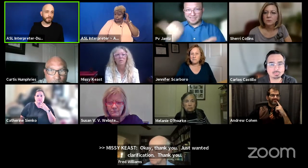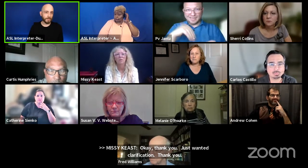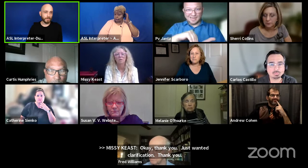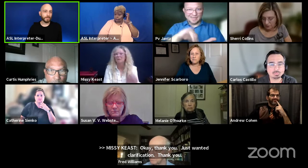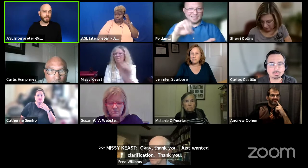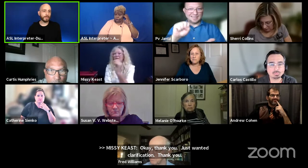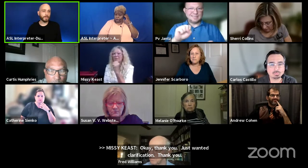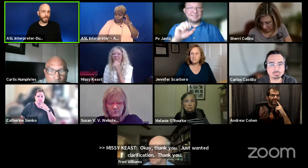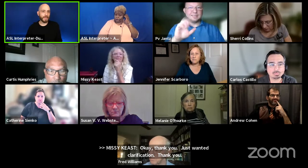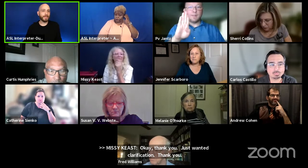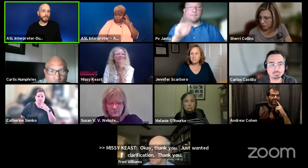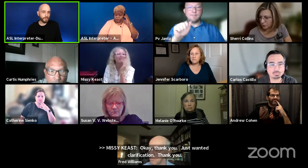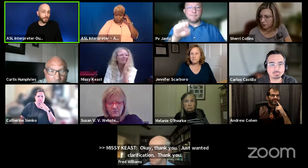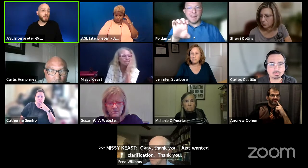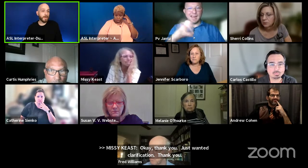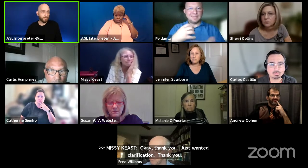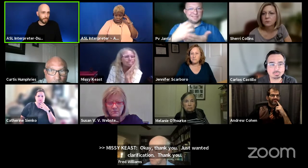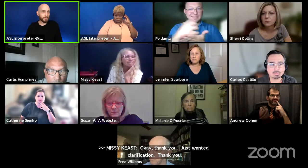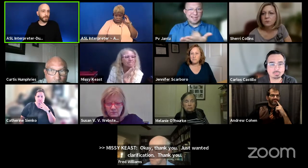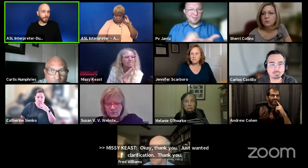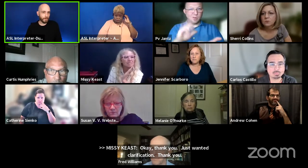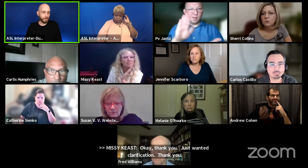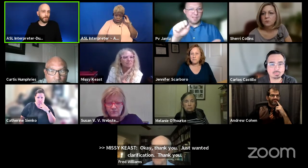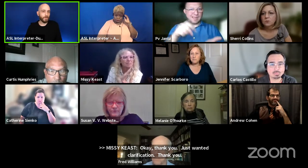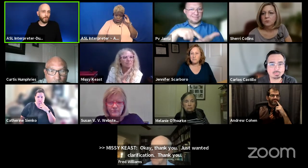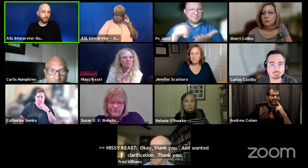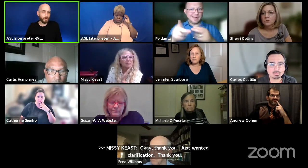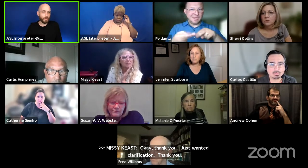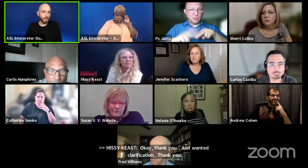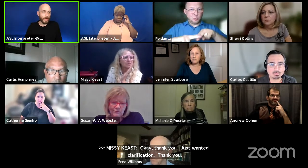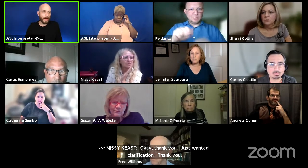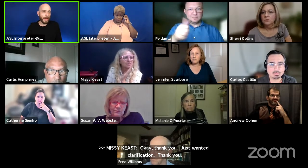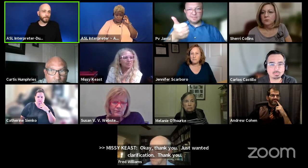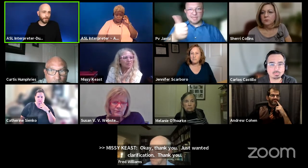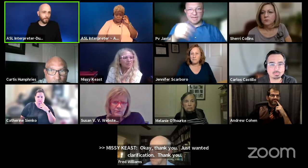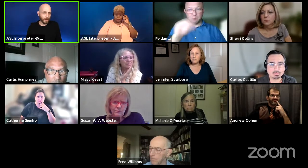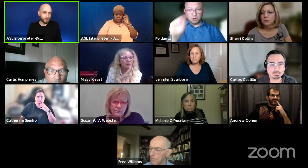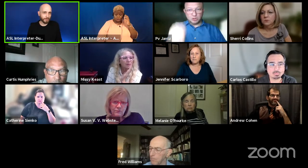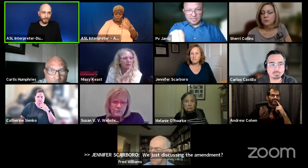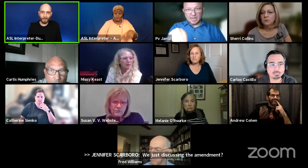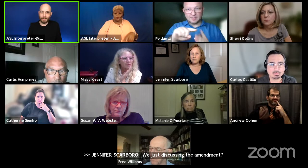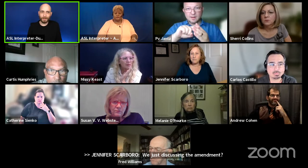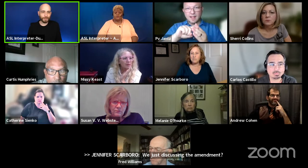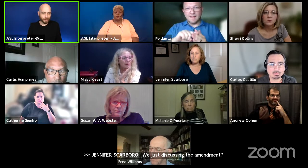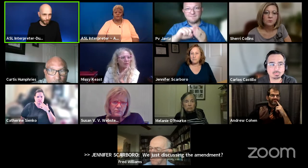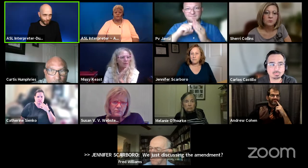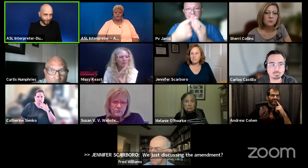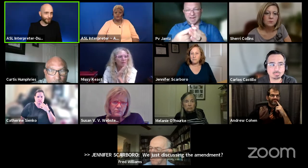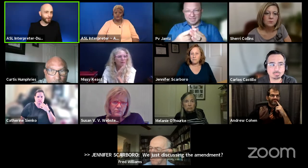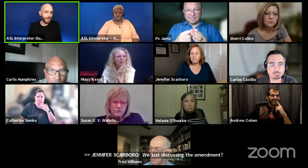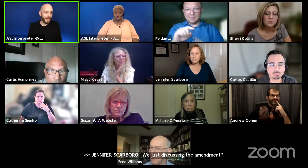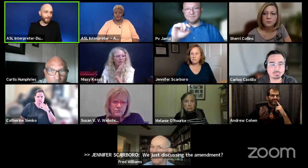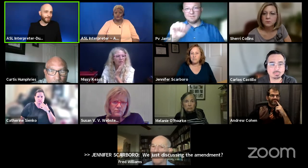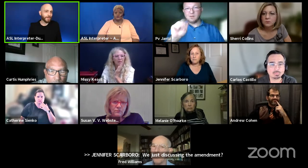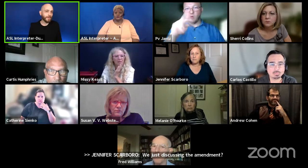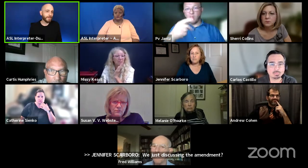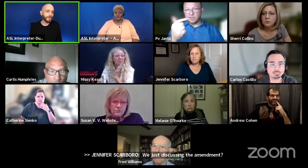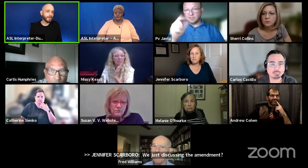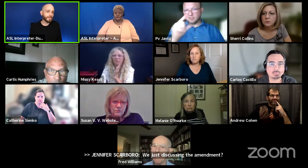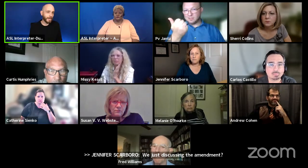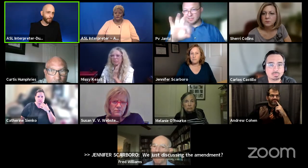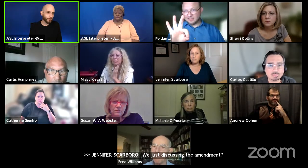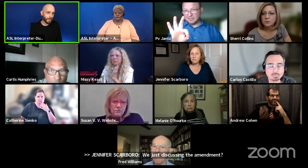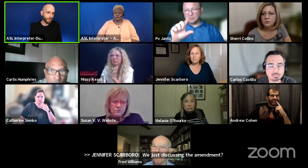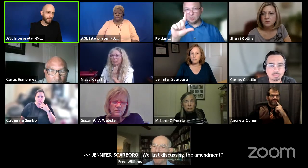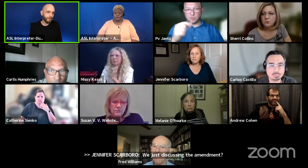This is PV. The amendment has already been discussed. So we have